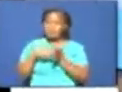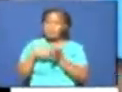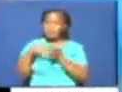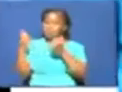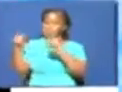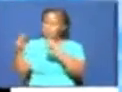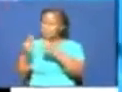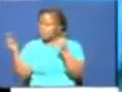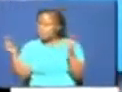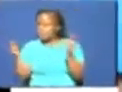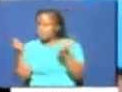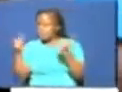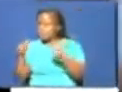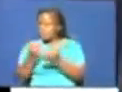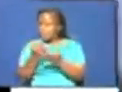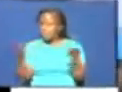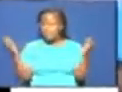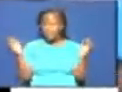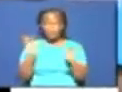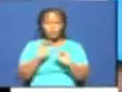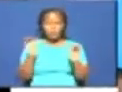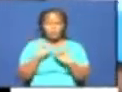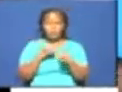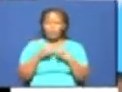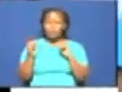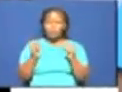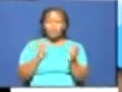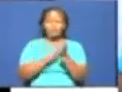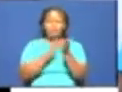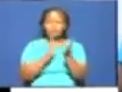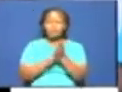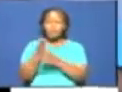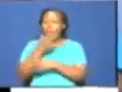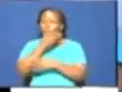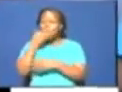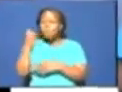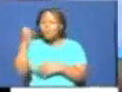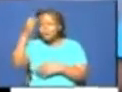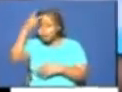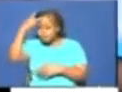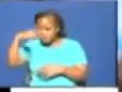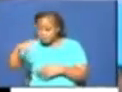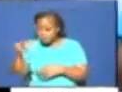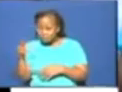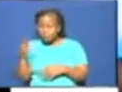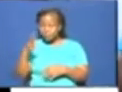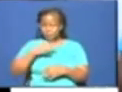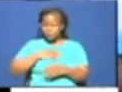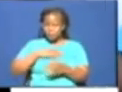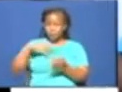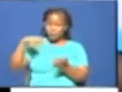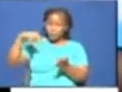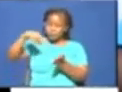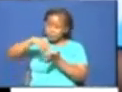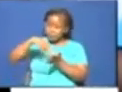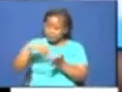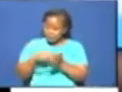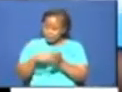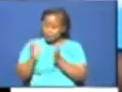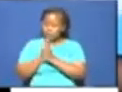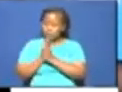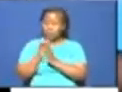But to propose better policies. I'm in this race to build one indivisible